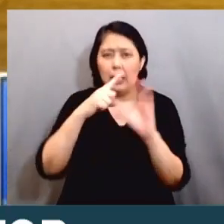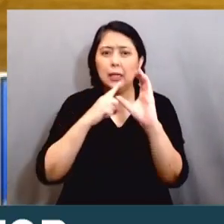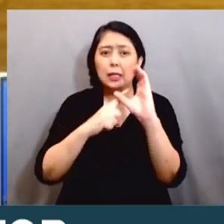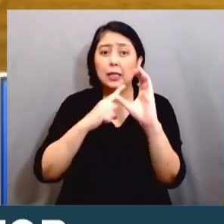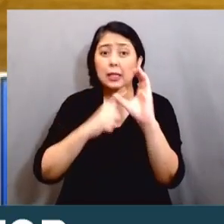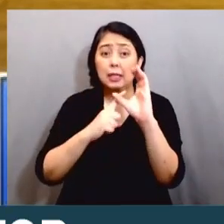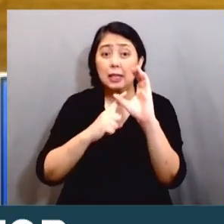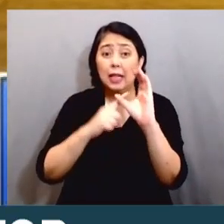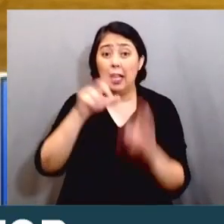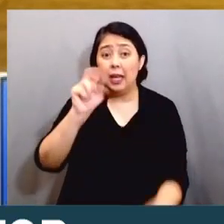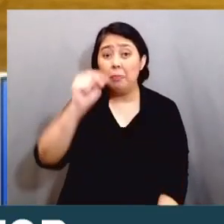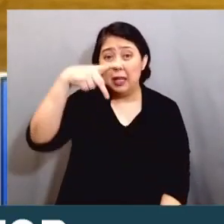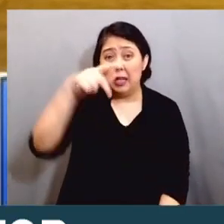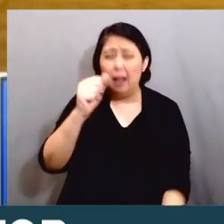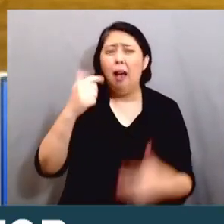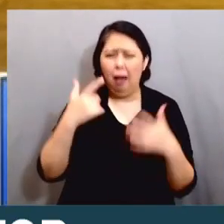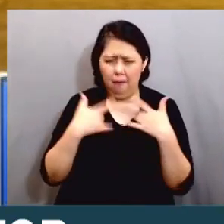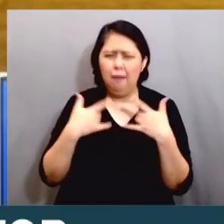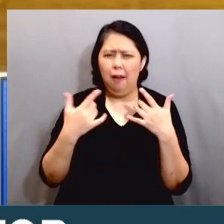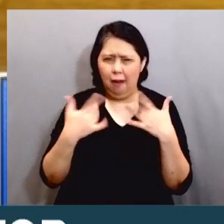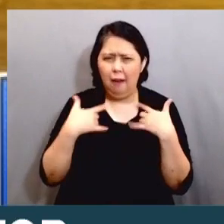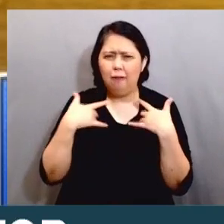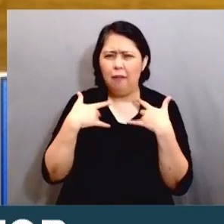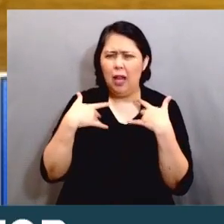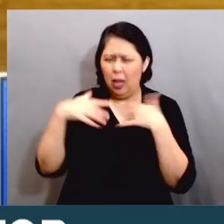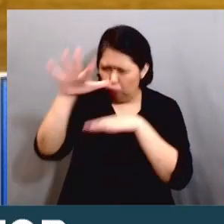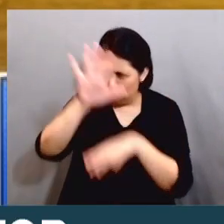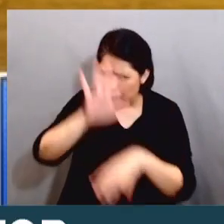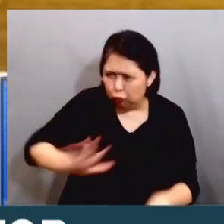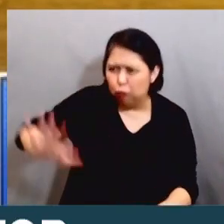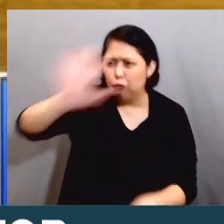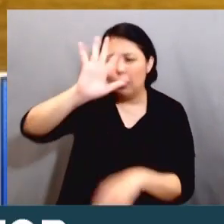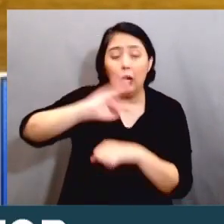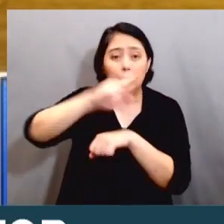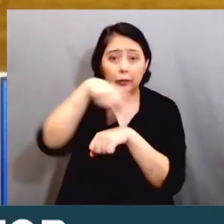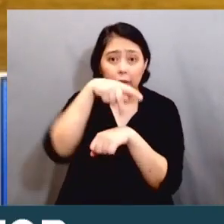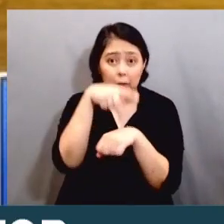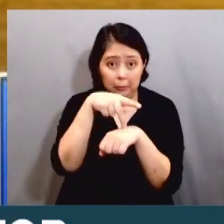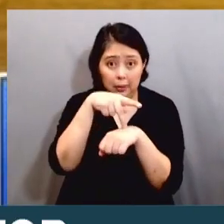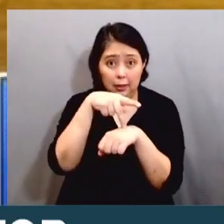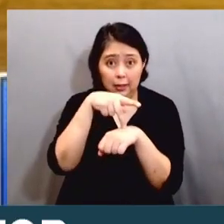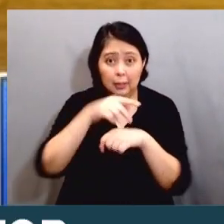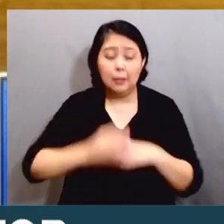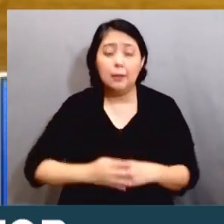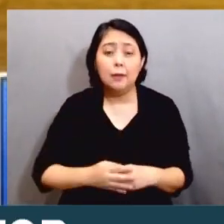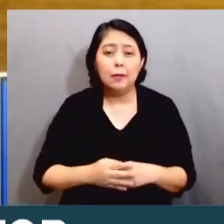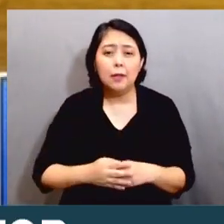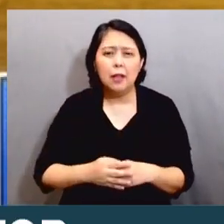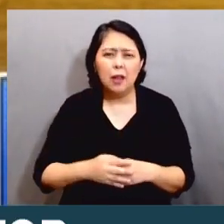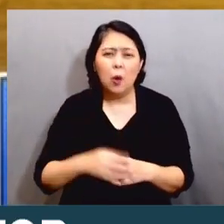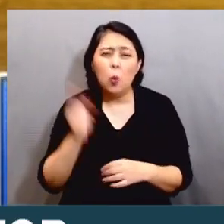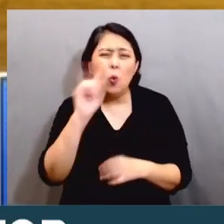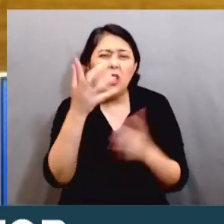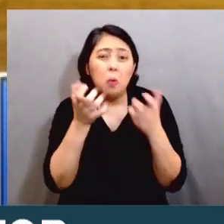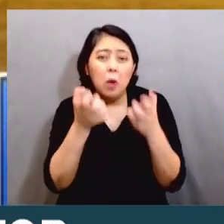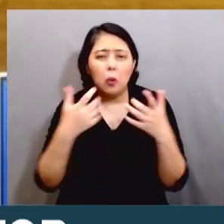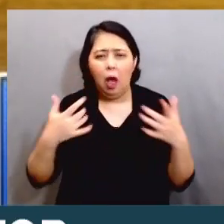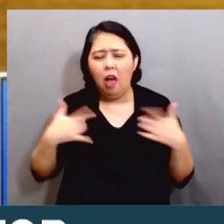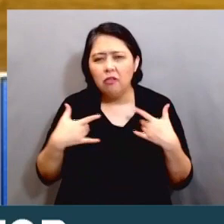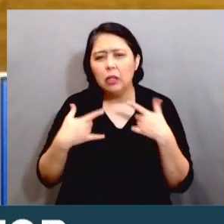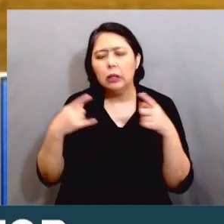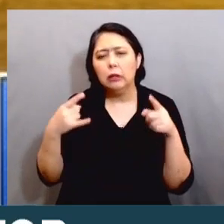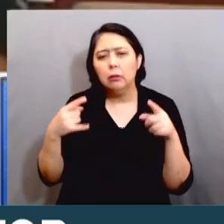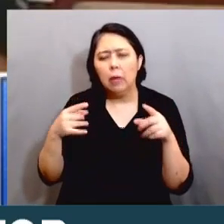nation, a separatist movement that sought to divide us on the basis of